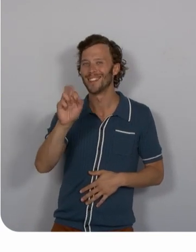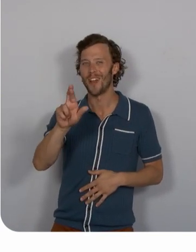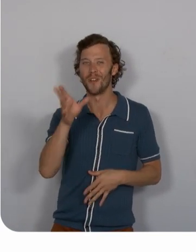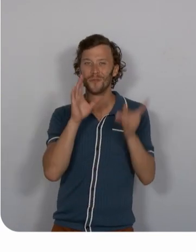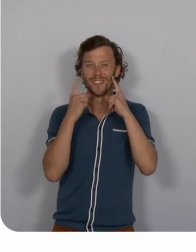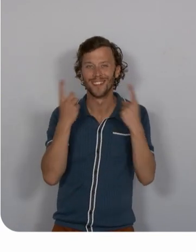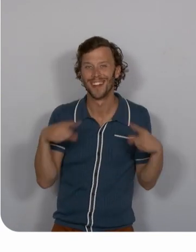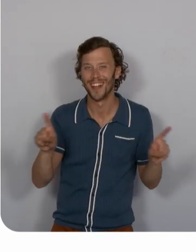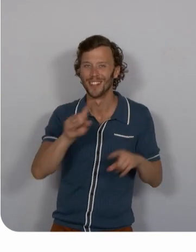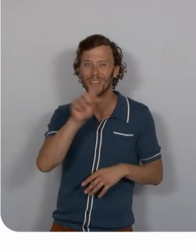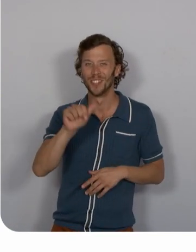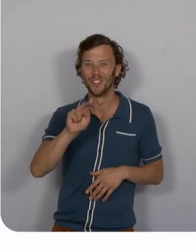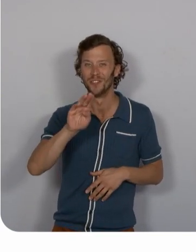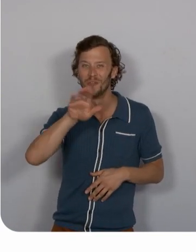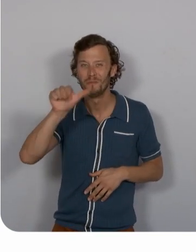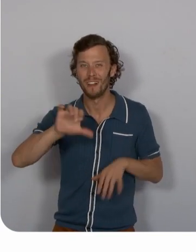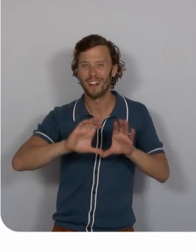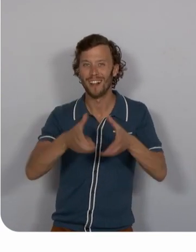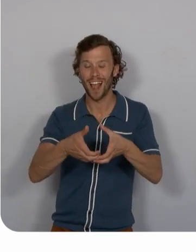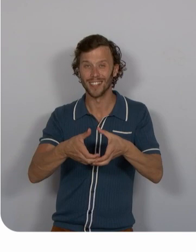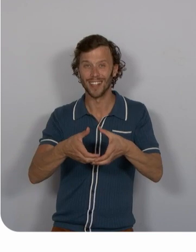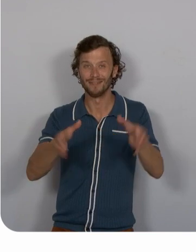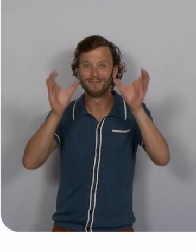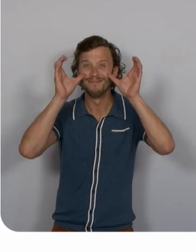to VR for the first time.